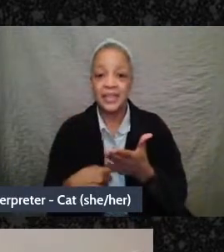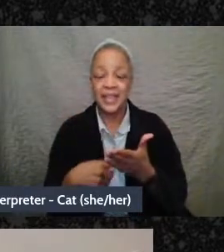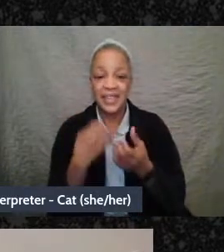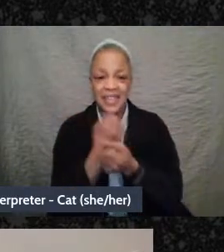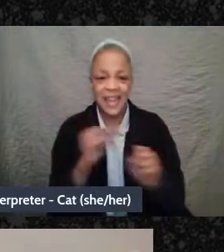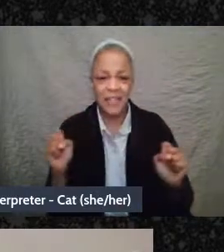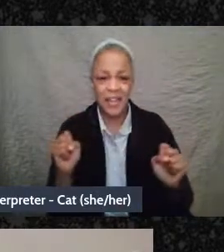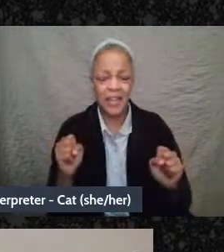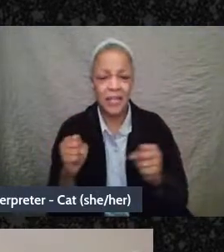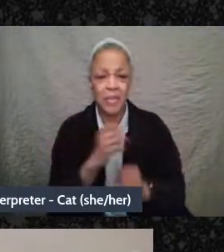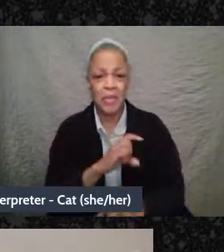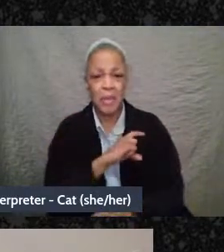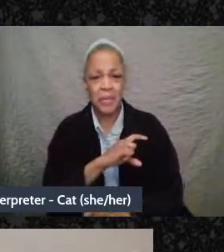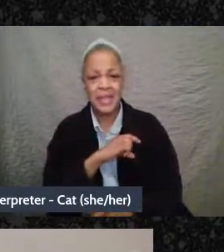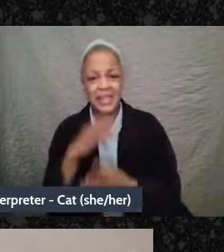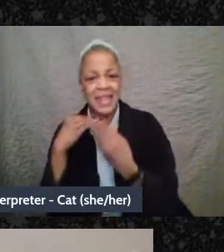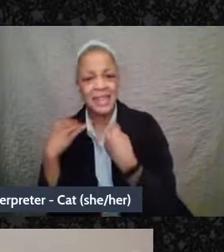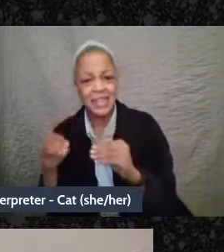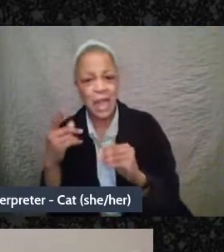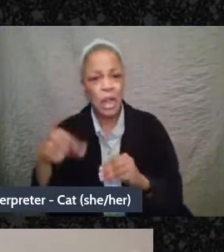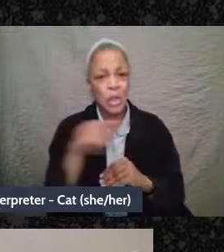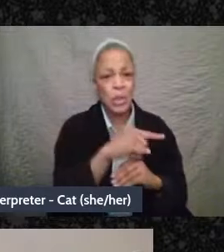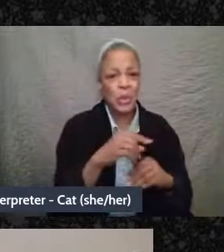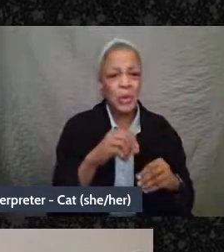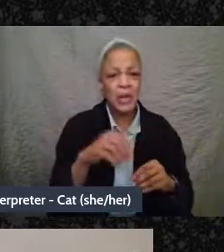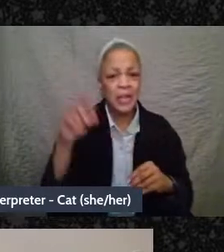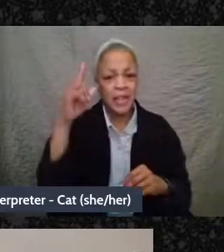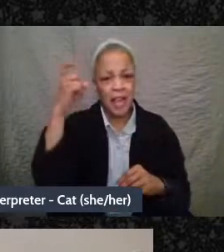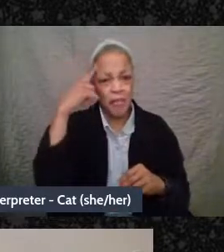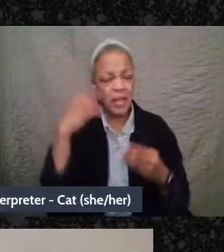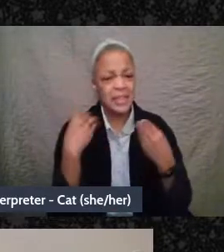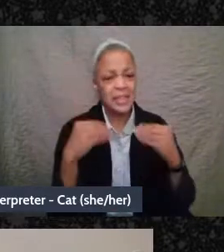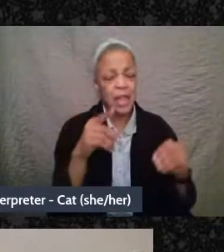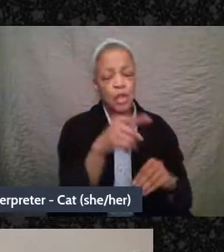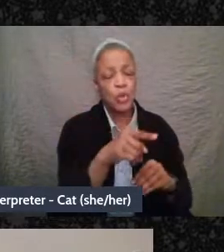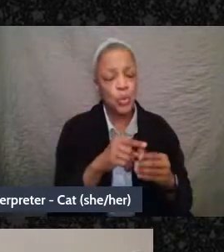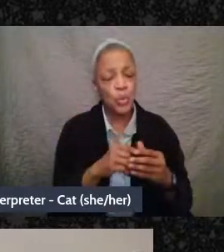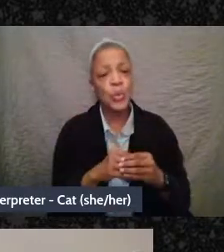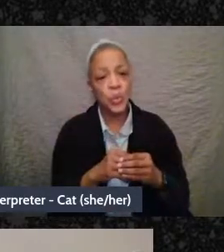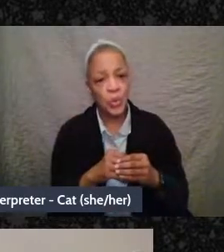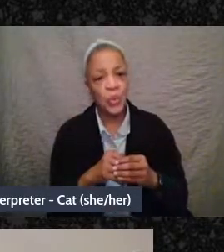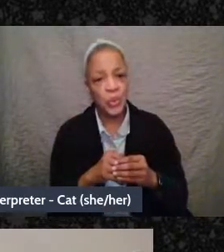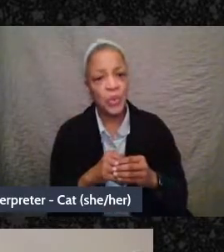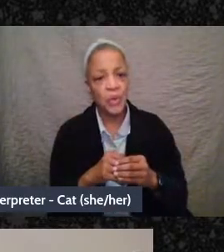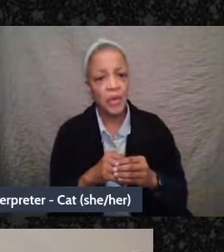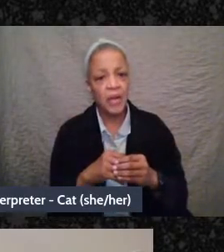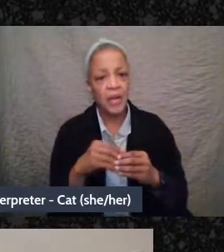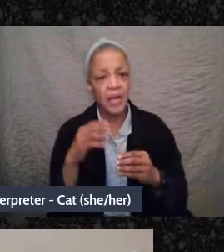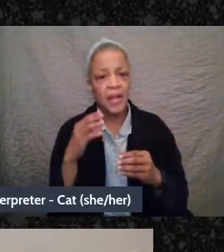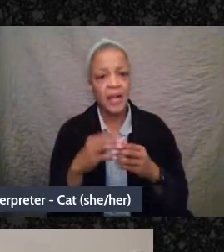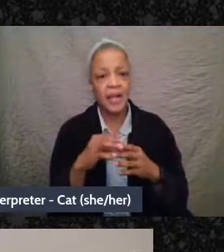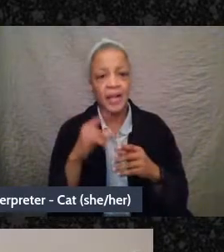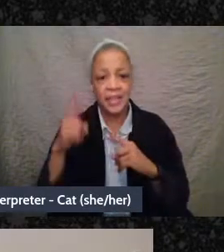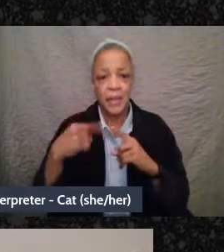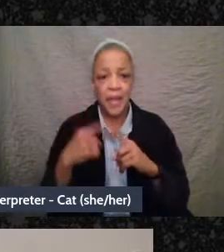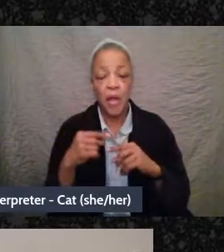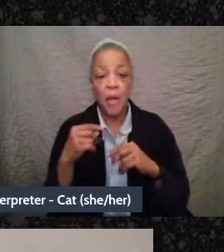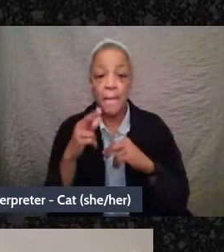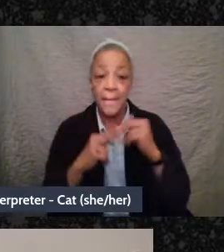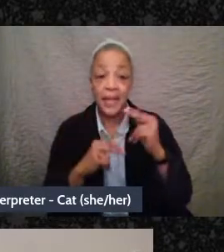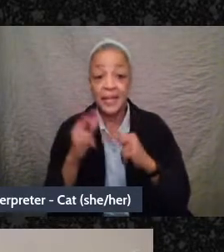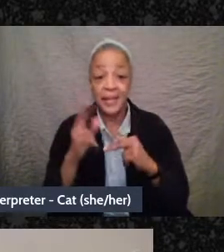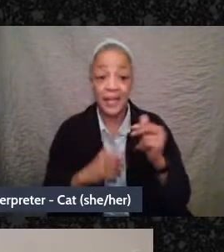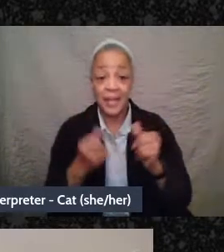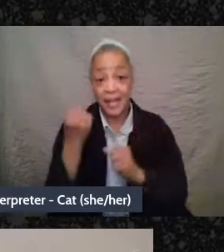the police or by a corporation or by the state. It's a relation, and that it's about building and